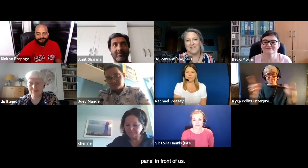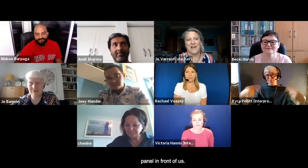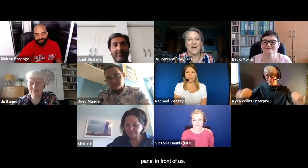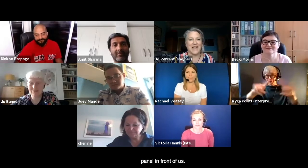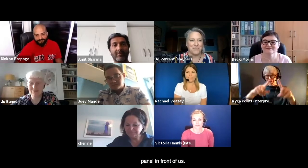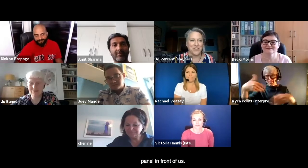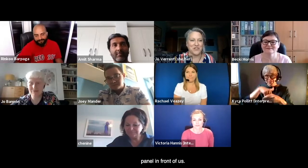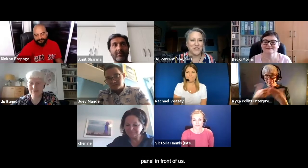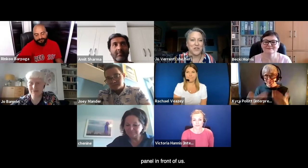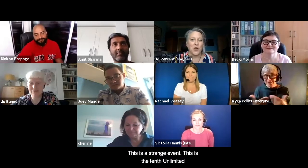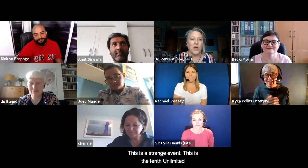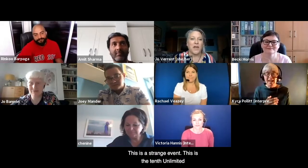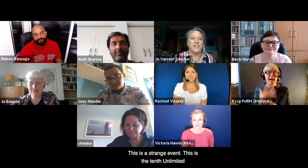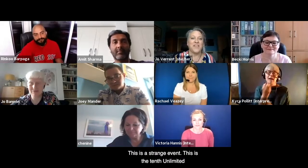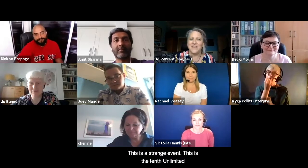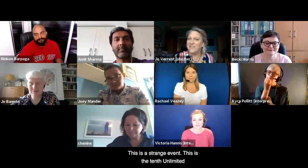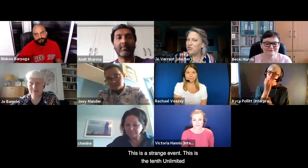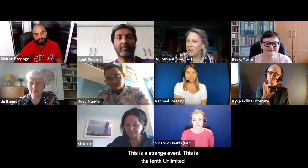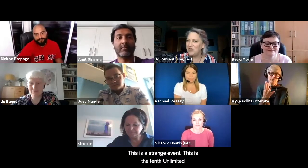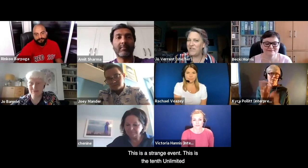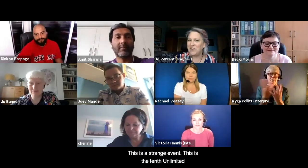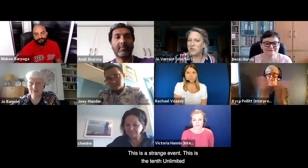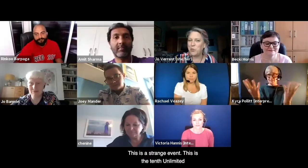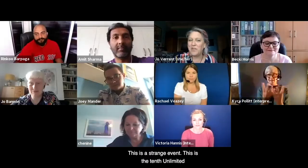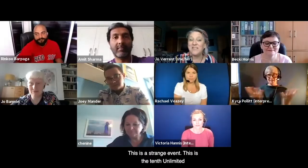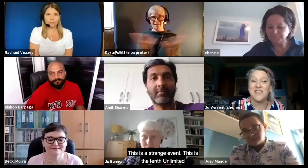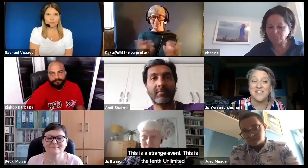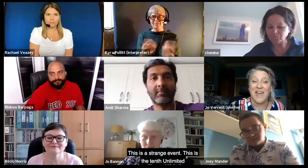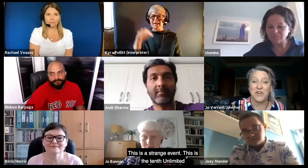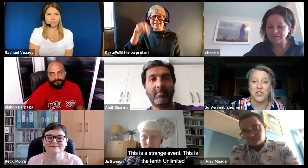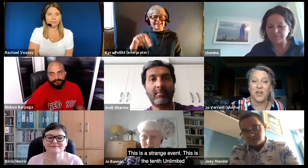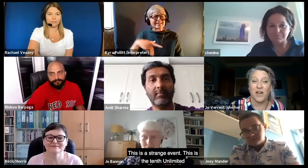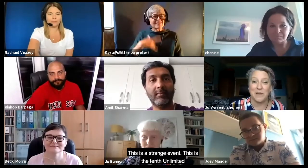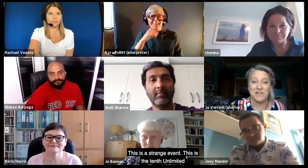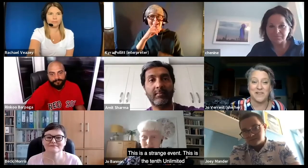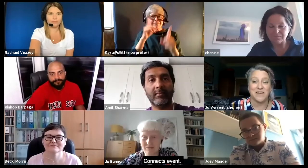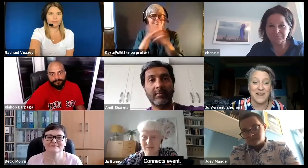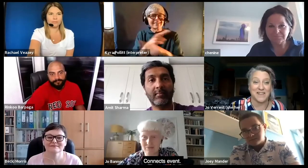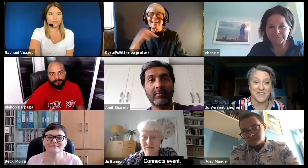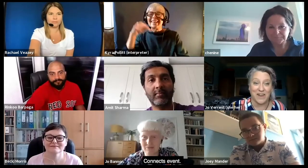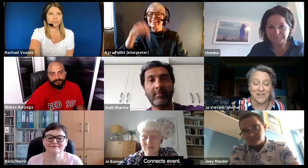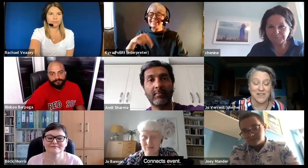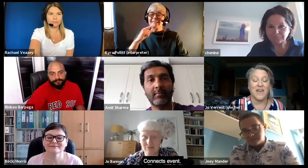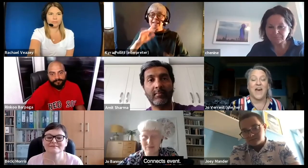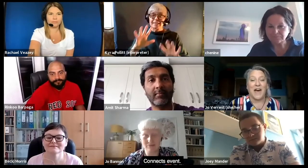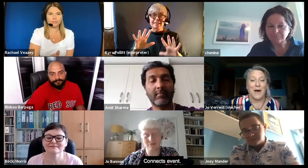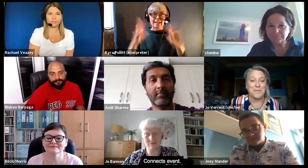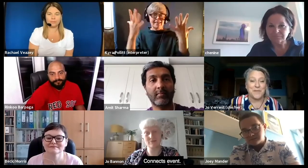panel in front of us. This is a strange event. This is the 10th Unlimited Connects